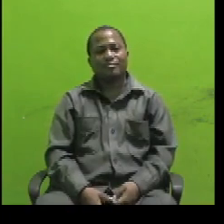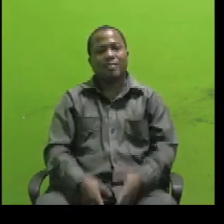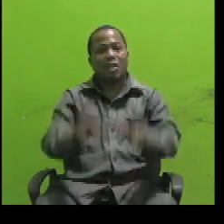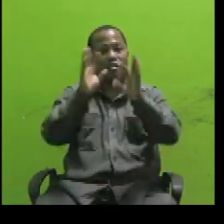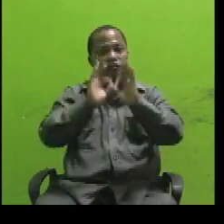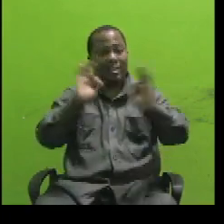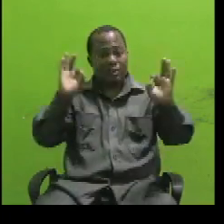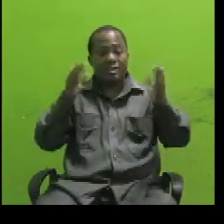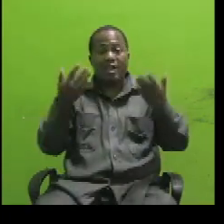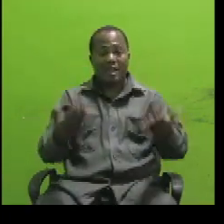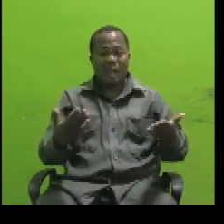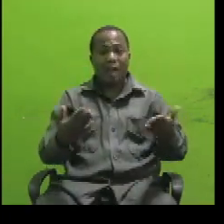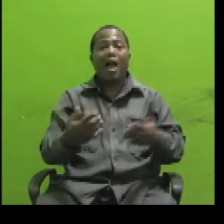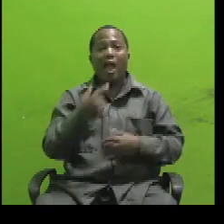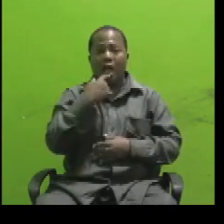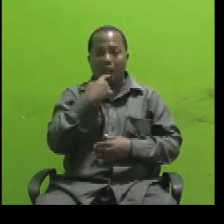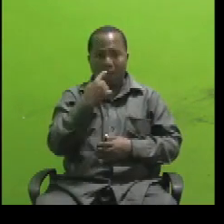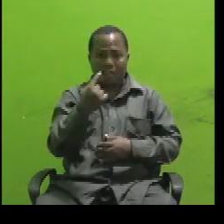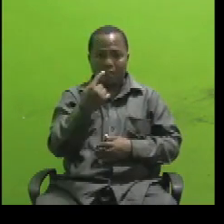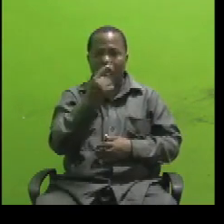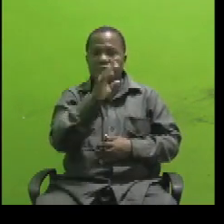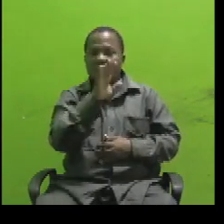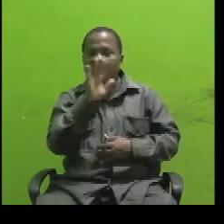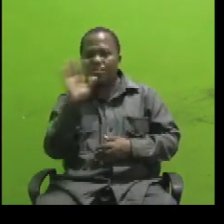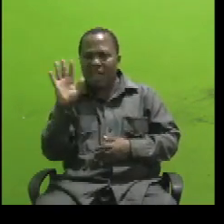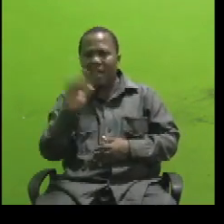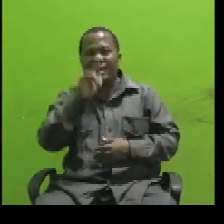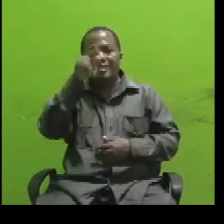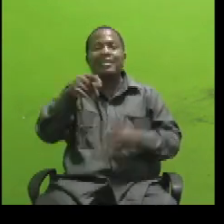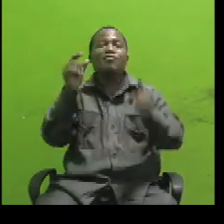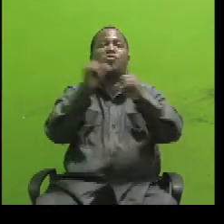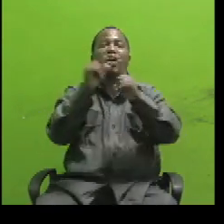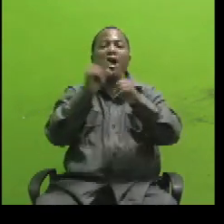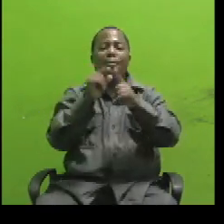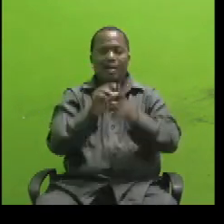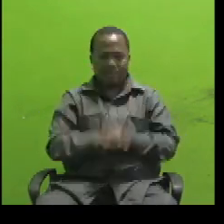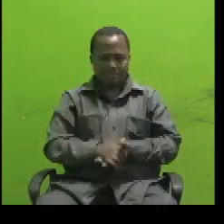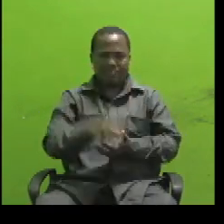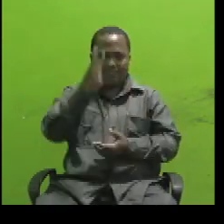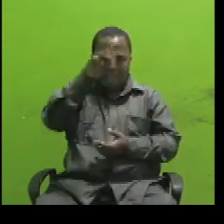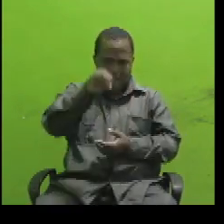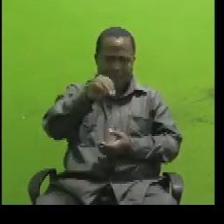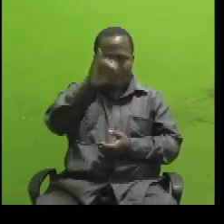Very good. Now I want you to spell this vocabulary.